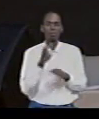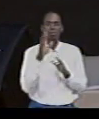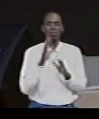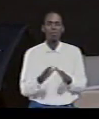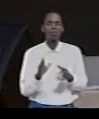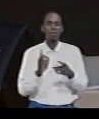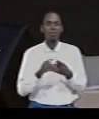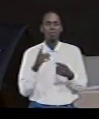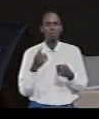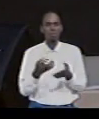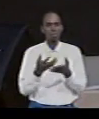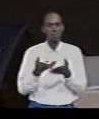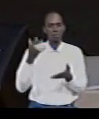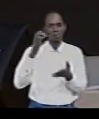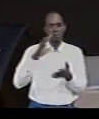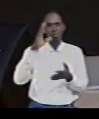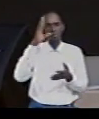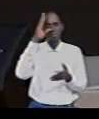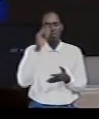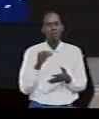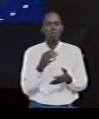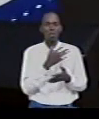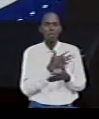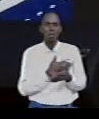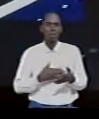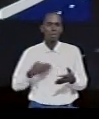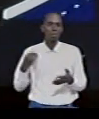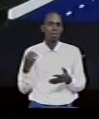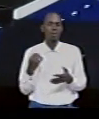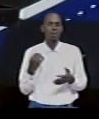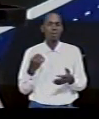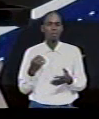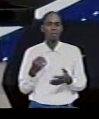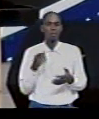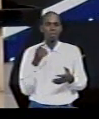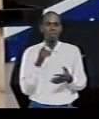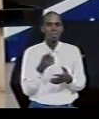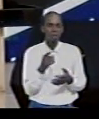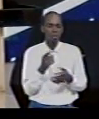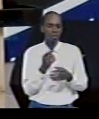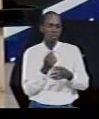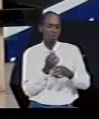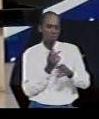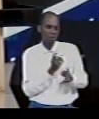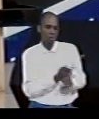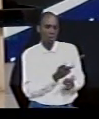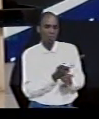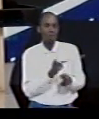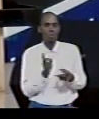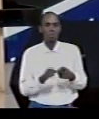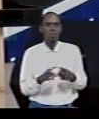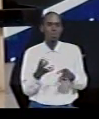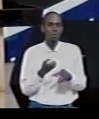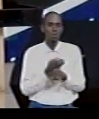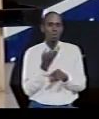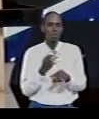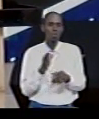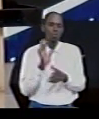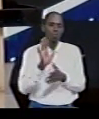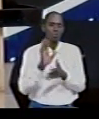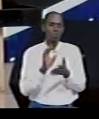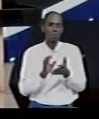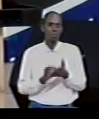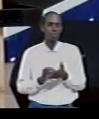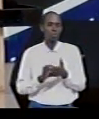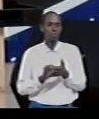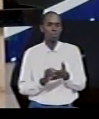rich man, and he spared to take of his own flock